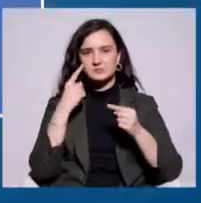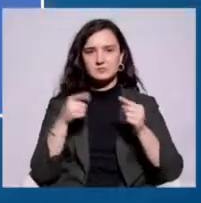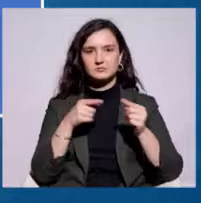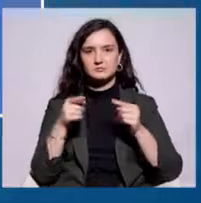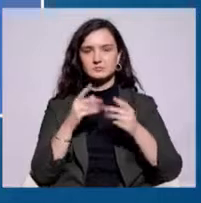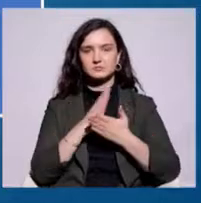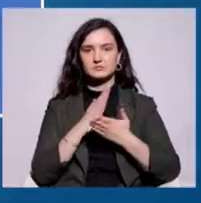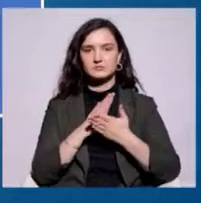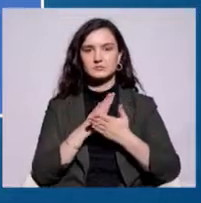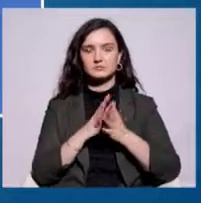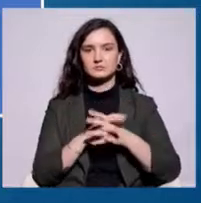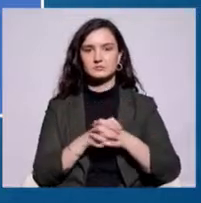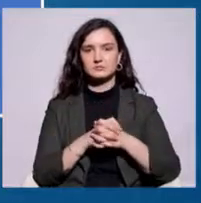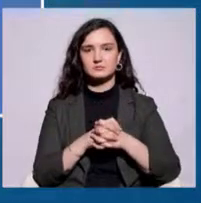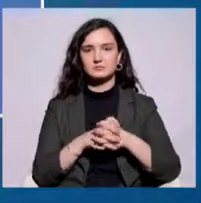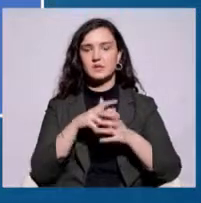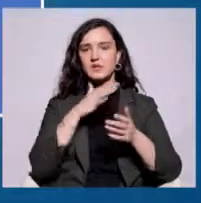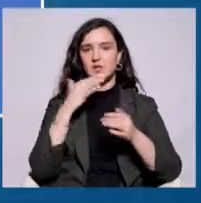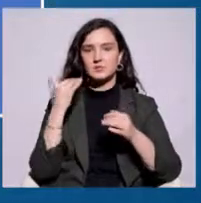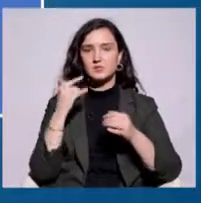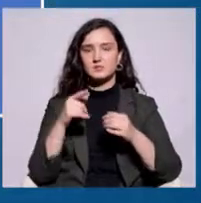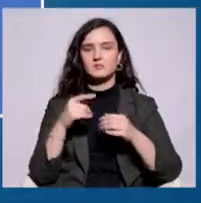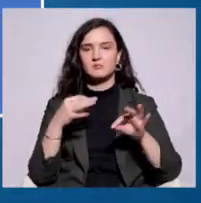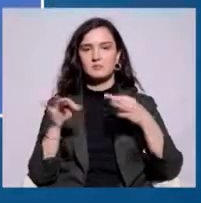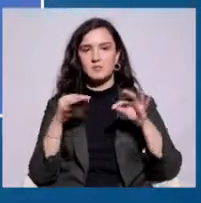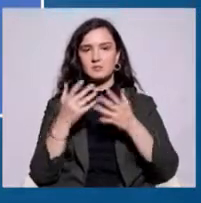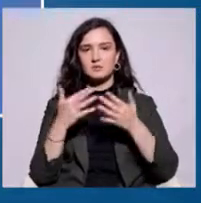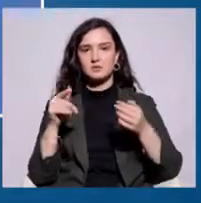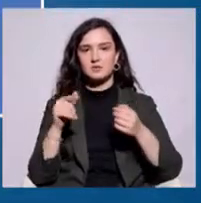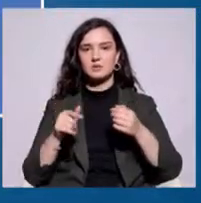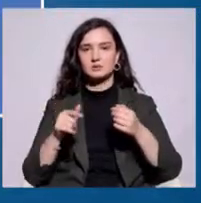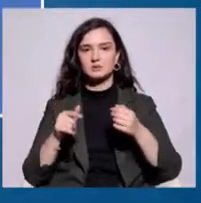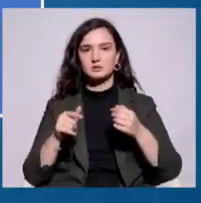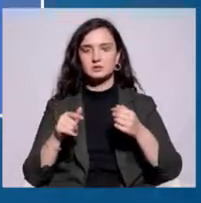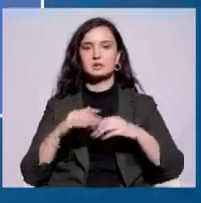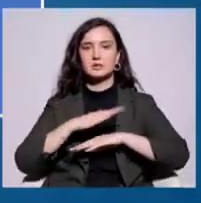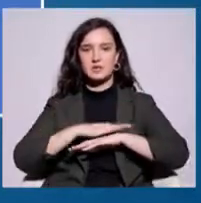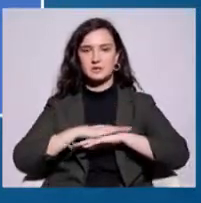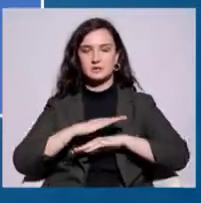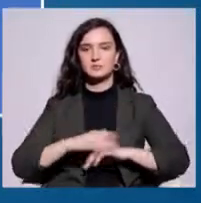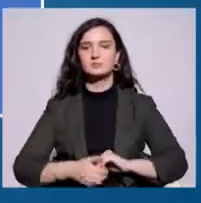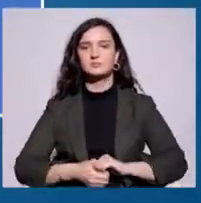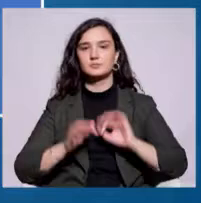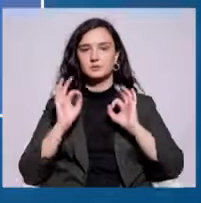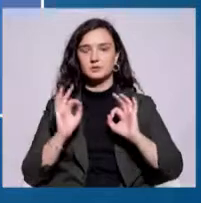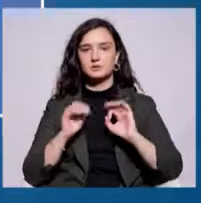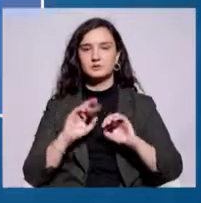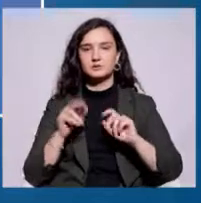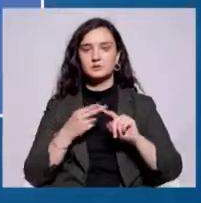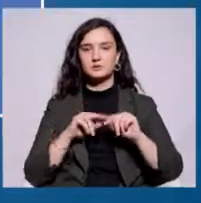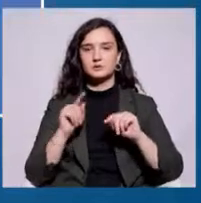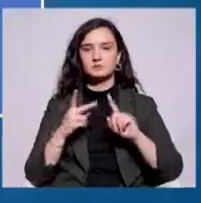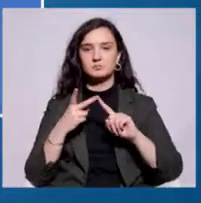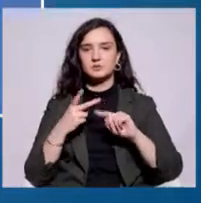that is? There are a lot of papers on the desk. Great. And for